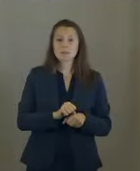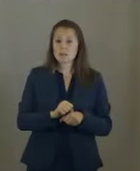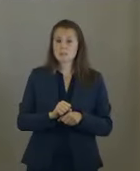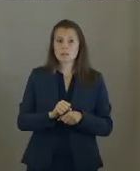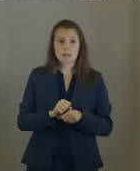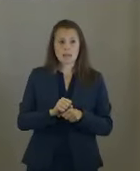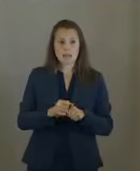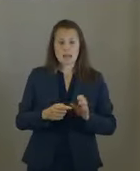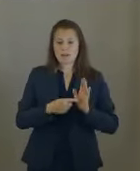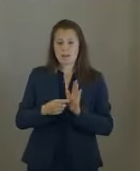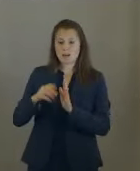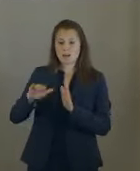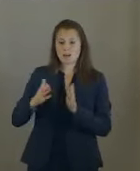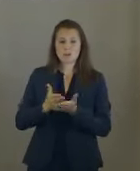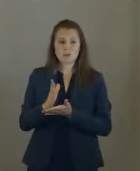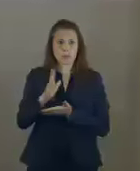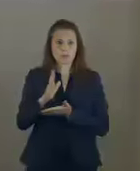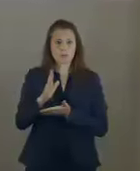the exercise of those rights